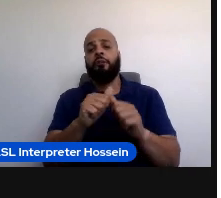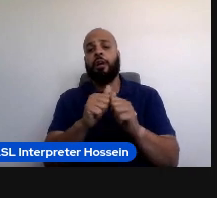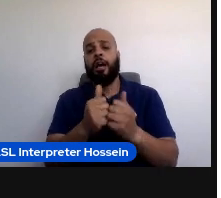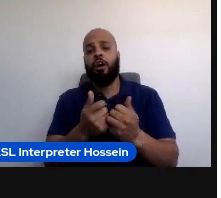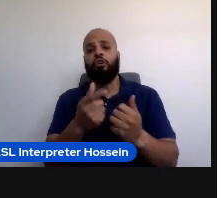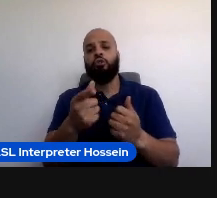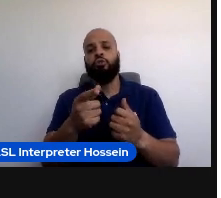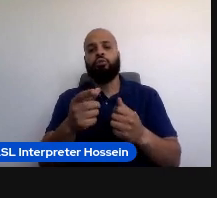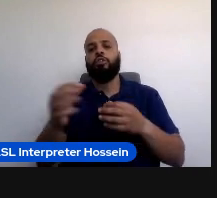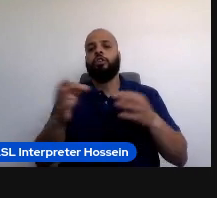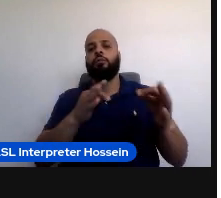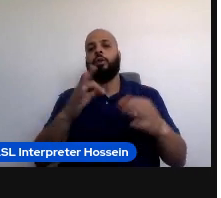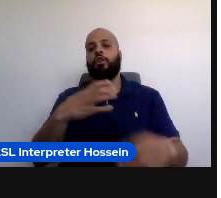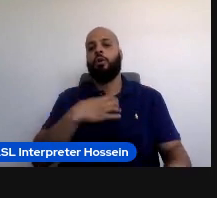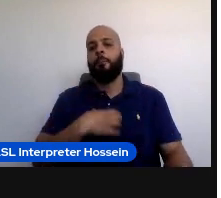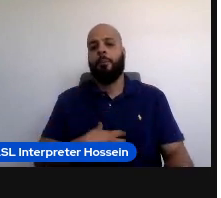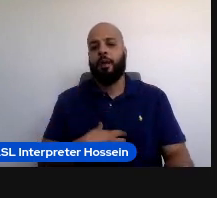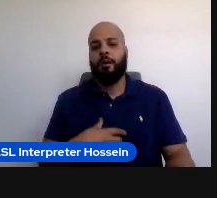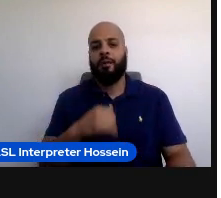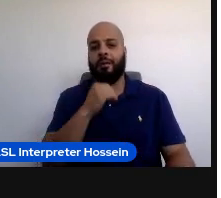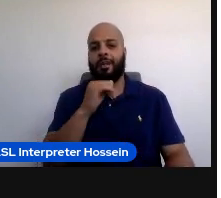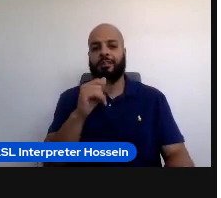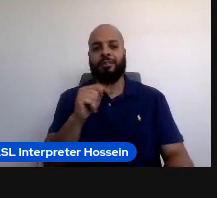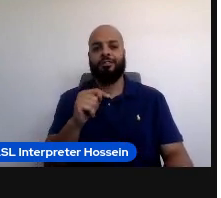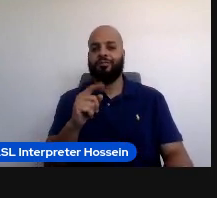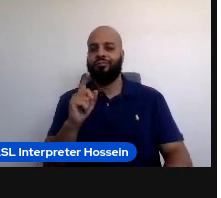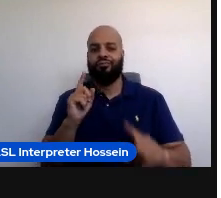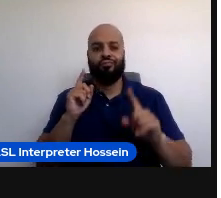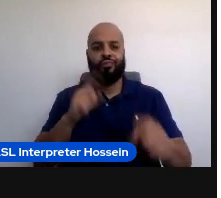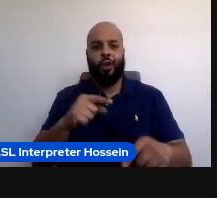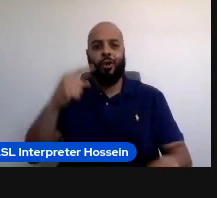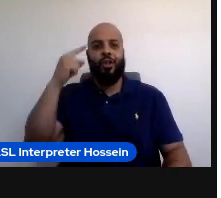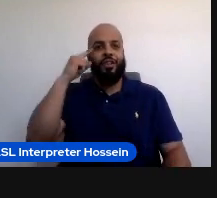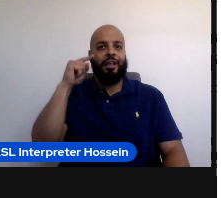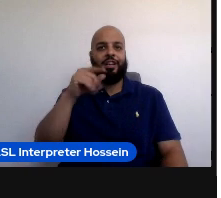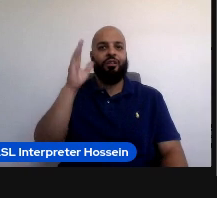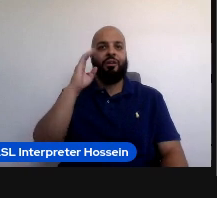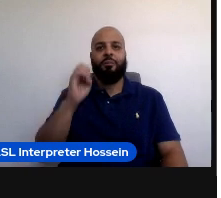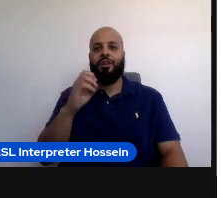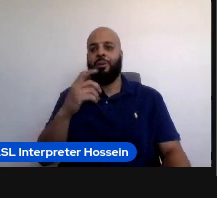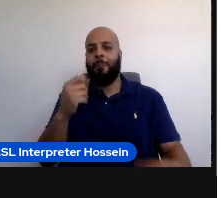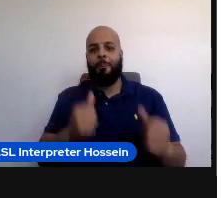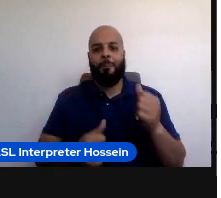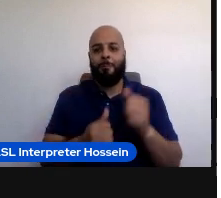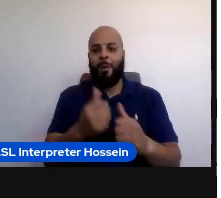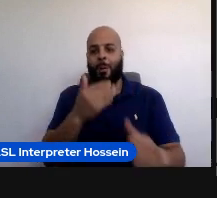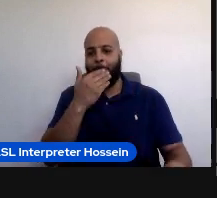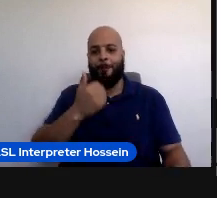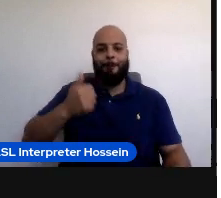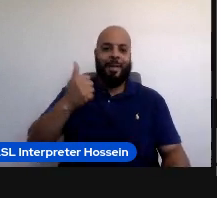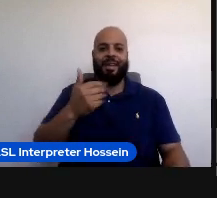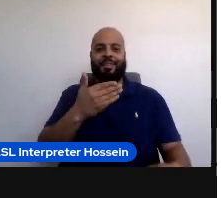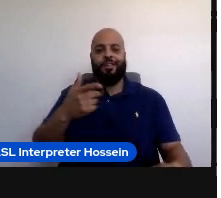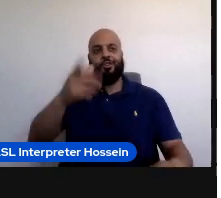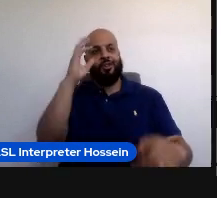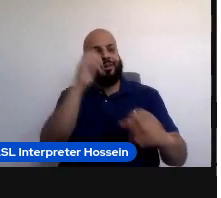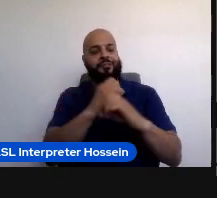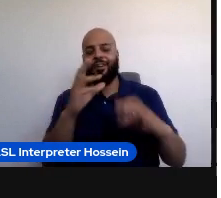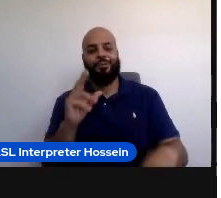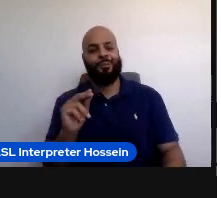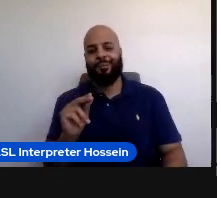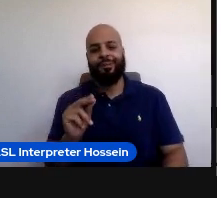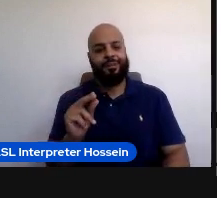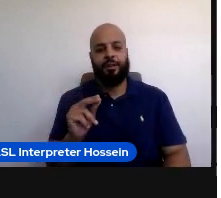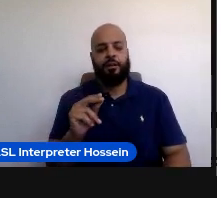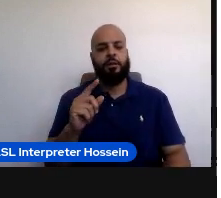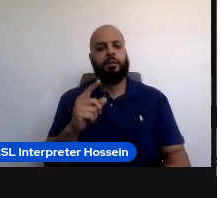passion. Don't go into things thinking that it's always just going to be the most rose-colored version of what you've envisioned, but think about